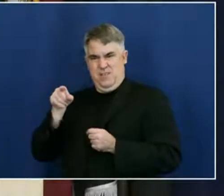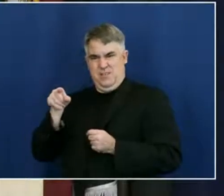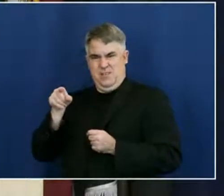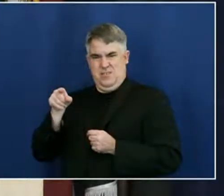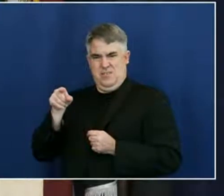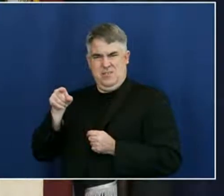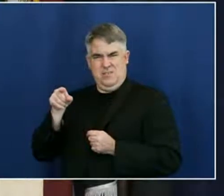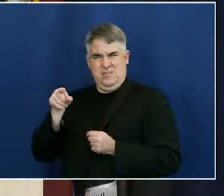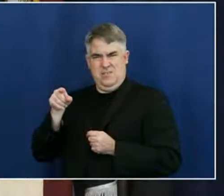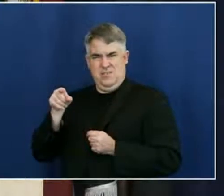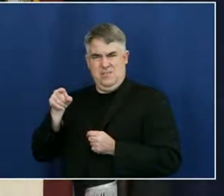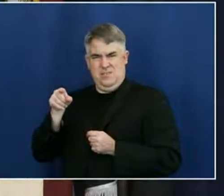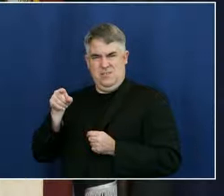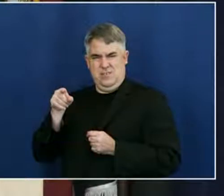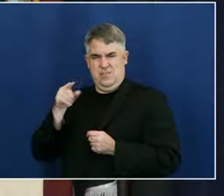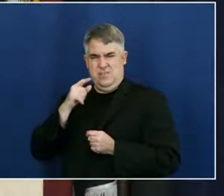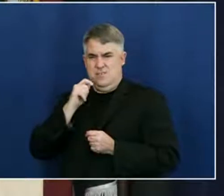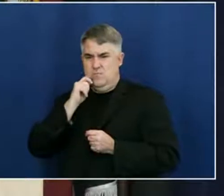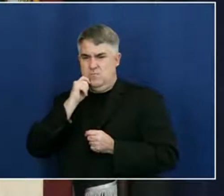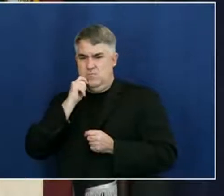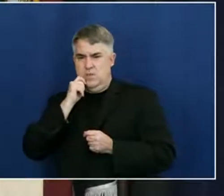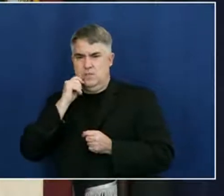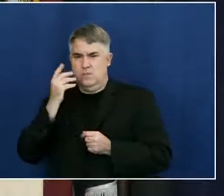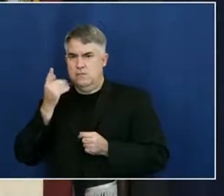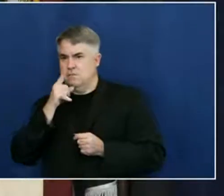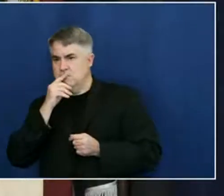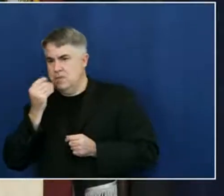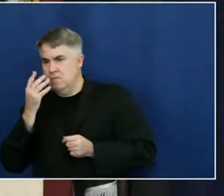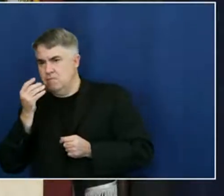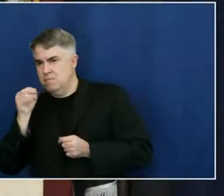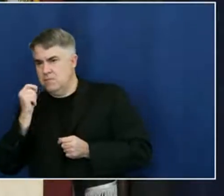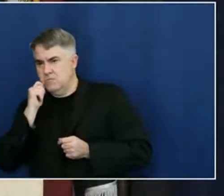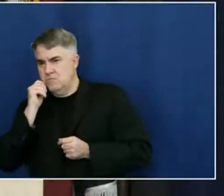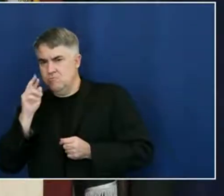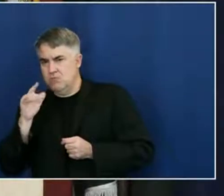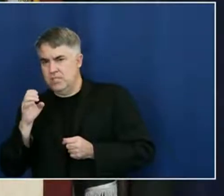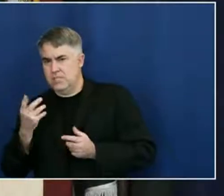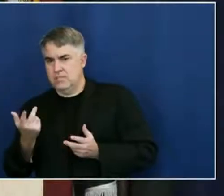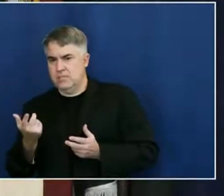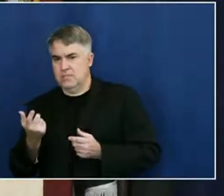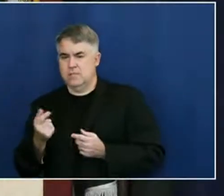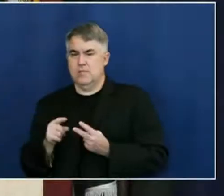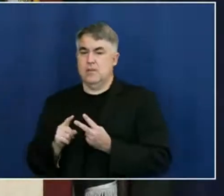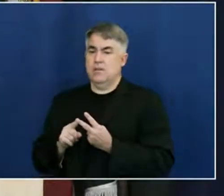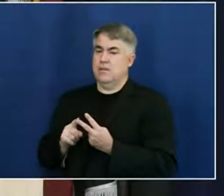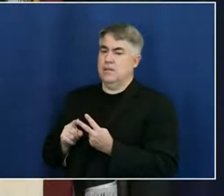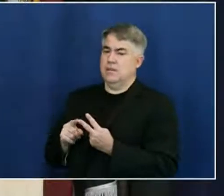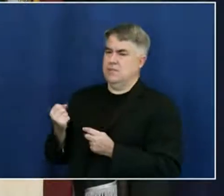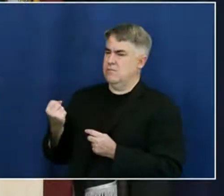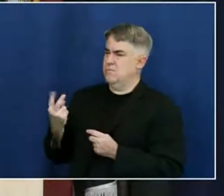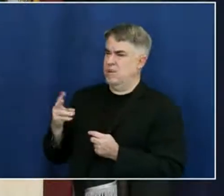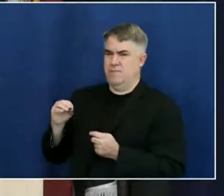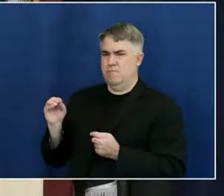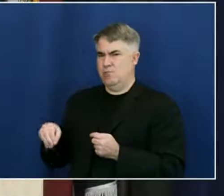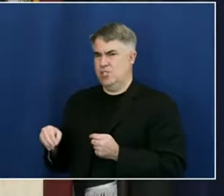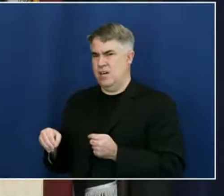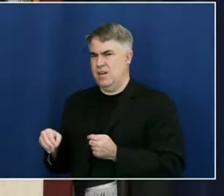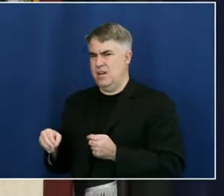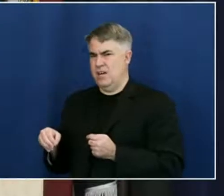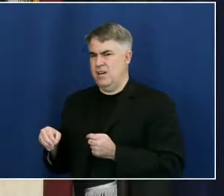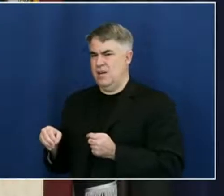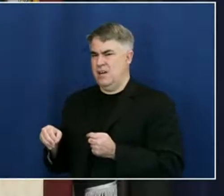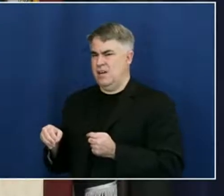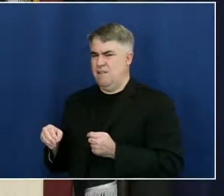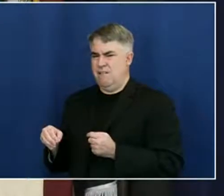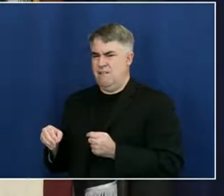ethnicity unknown, and then there's another 12% that's, other race, 15%, and then 12% unknown? Just if